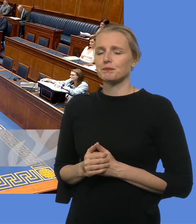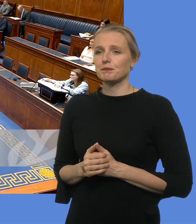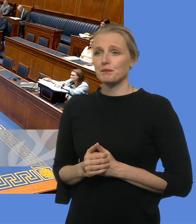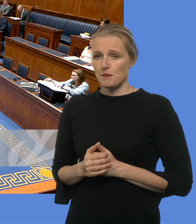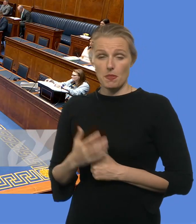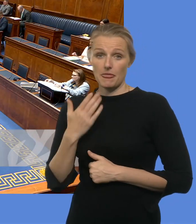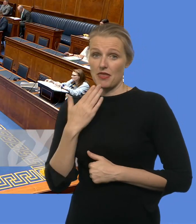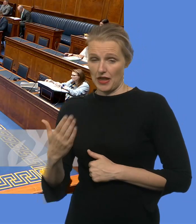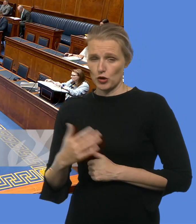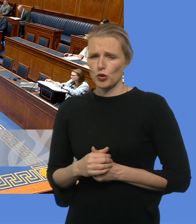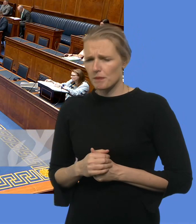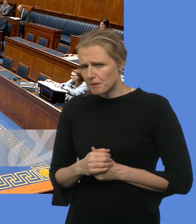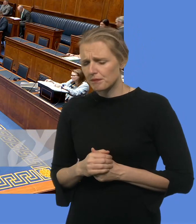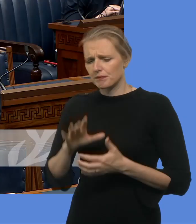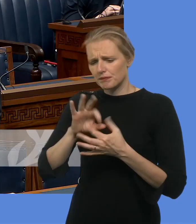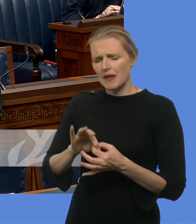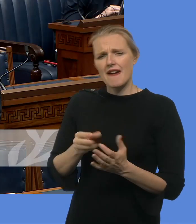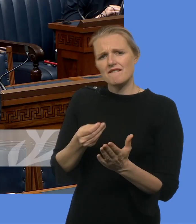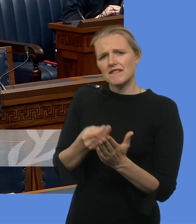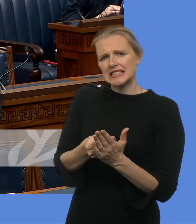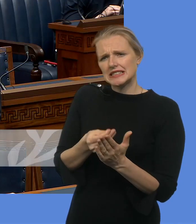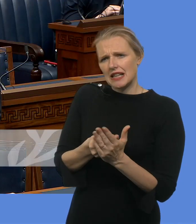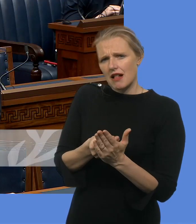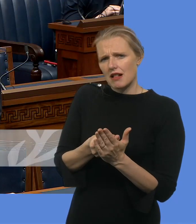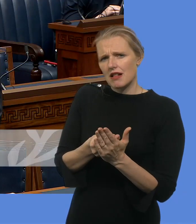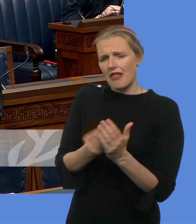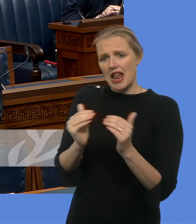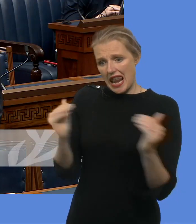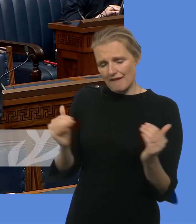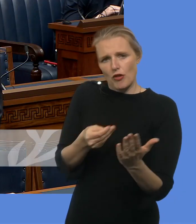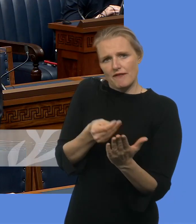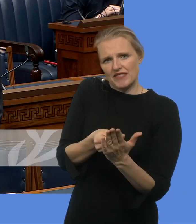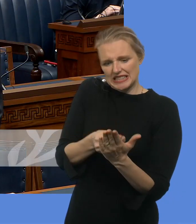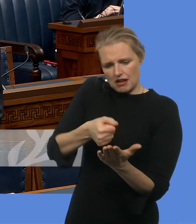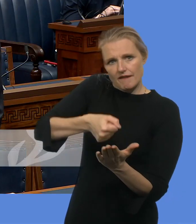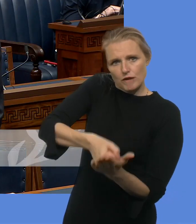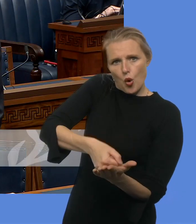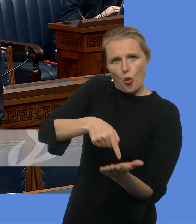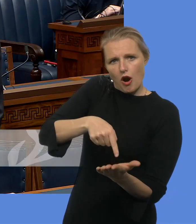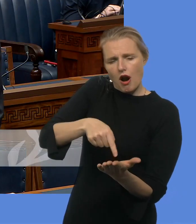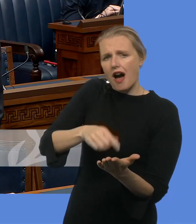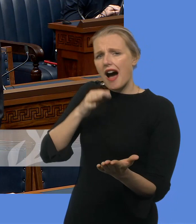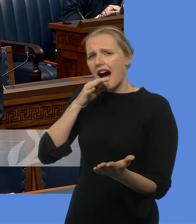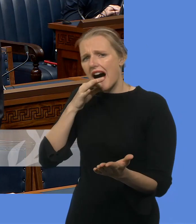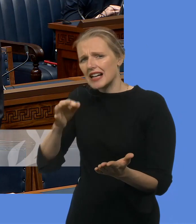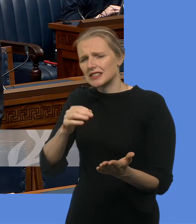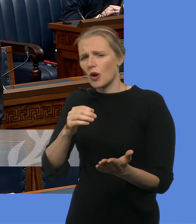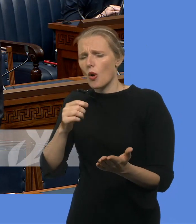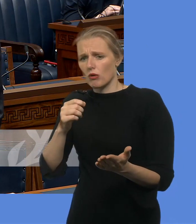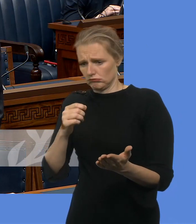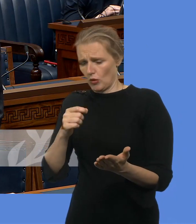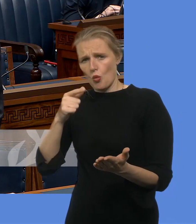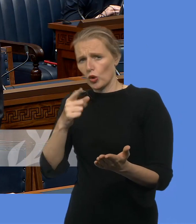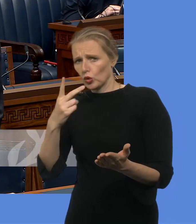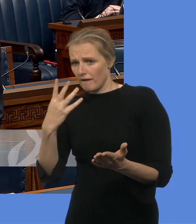Speaker. The question on the fiscal floor and the actual level of it, has any modelling been done at the figure of 124, or is there a